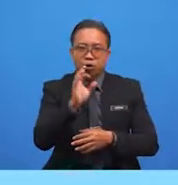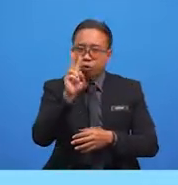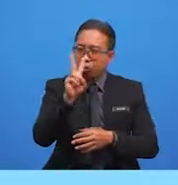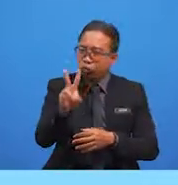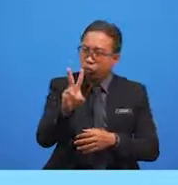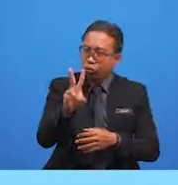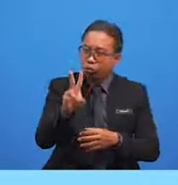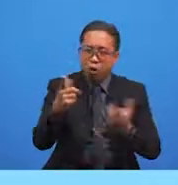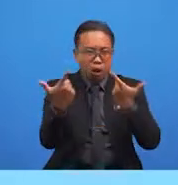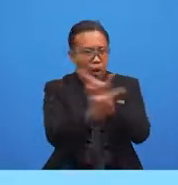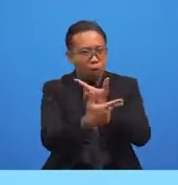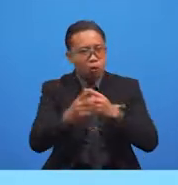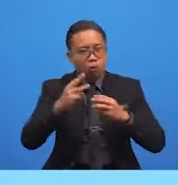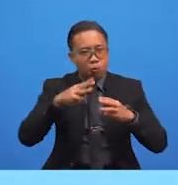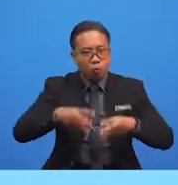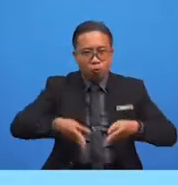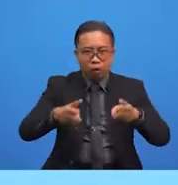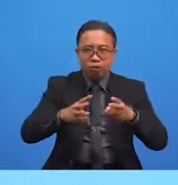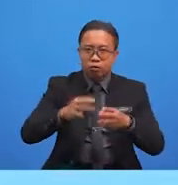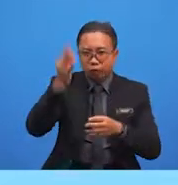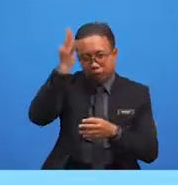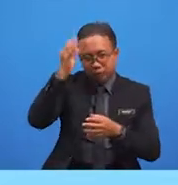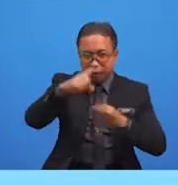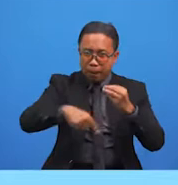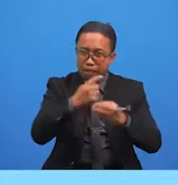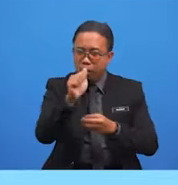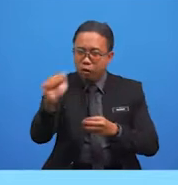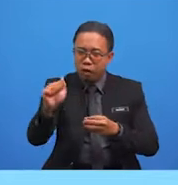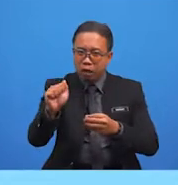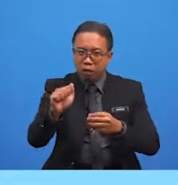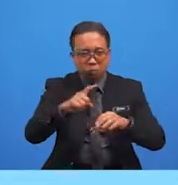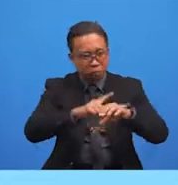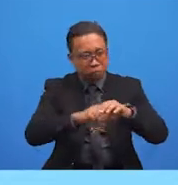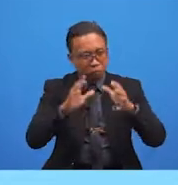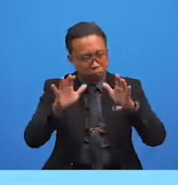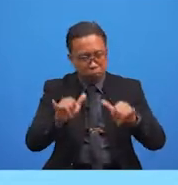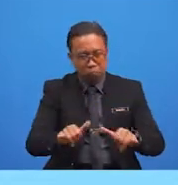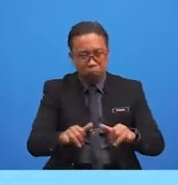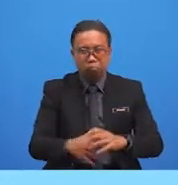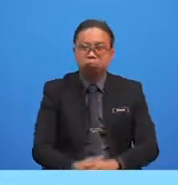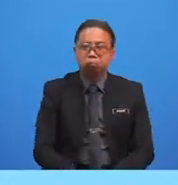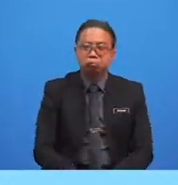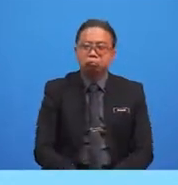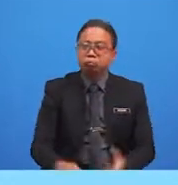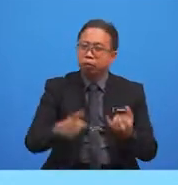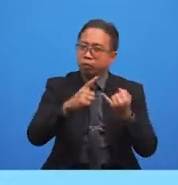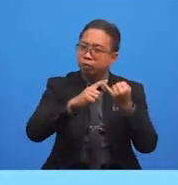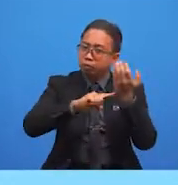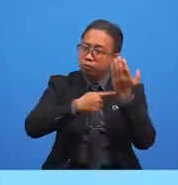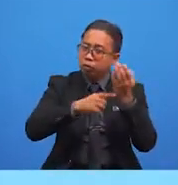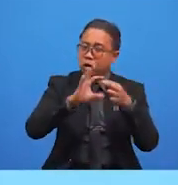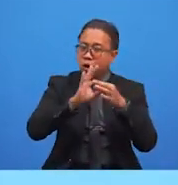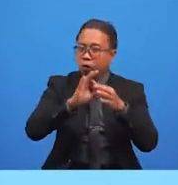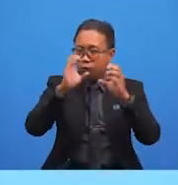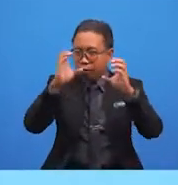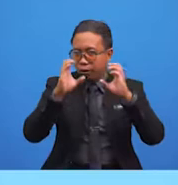opposite ways or thinking without a situation. We often use them at the beginning of paragraphs